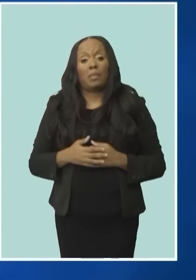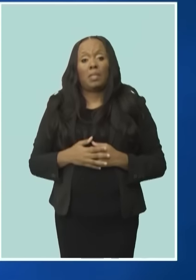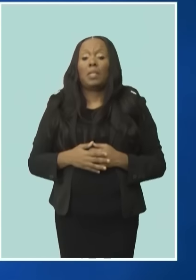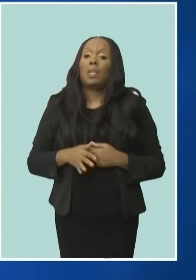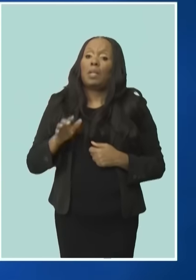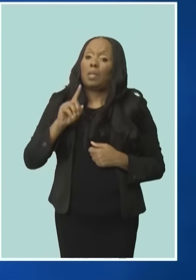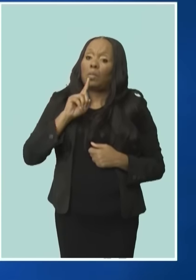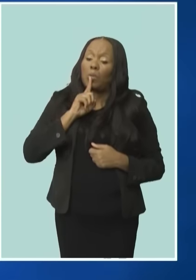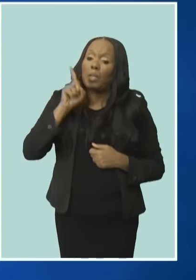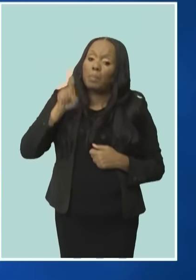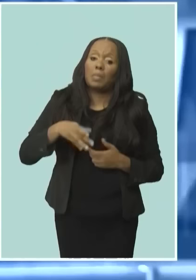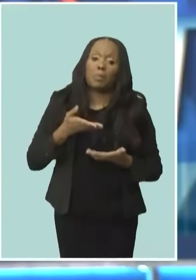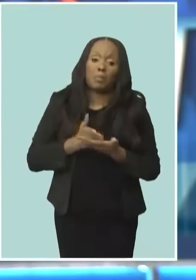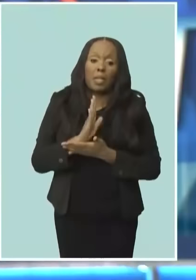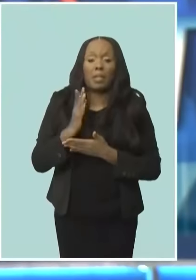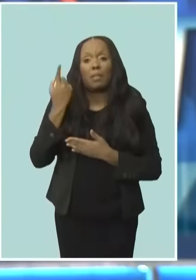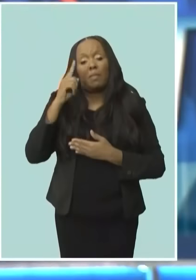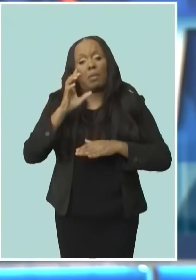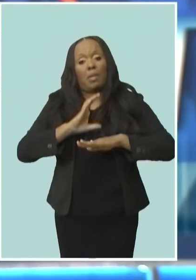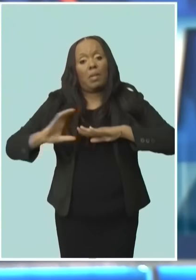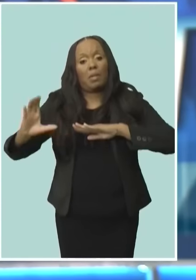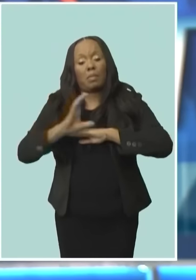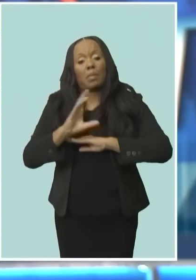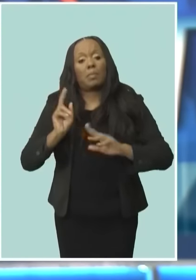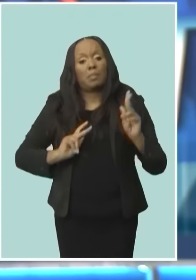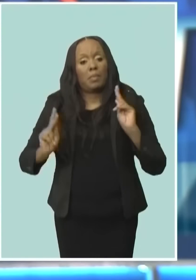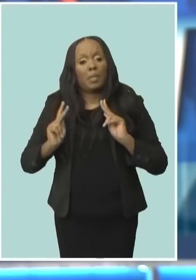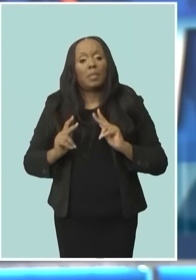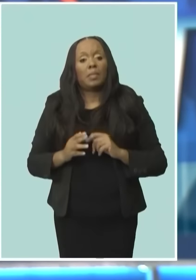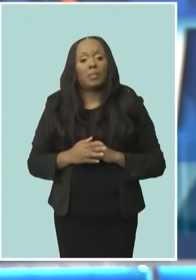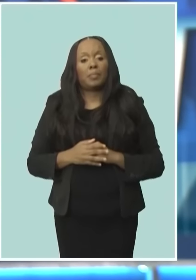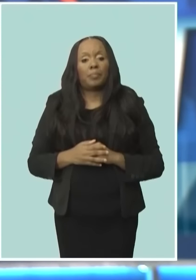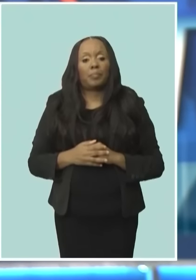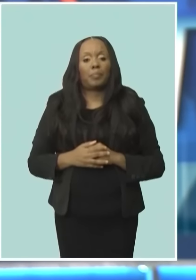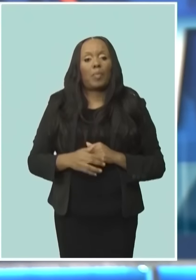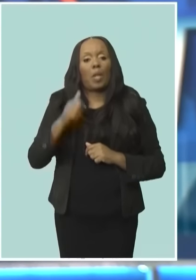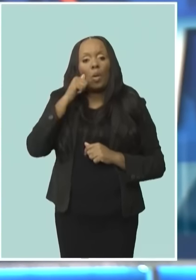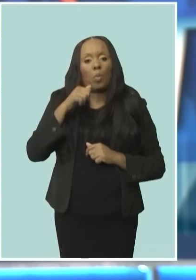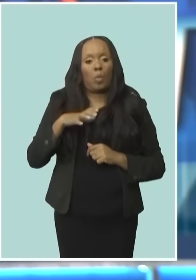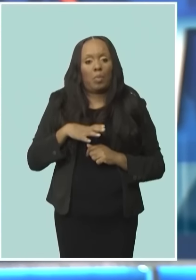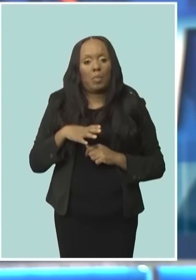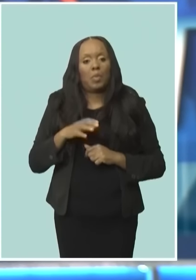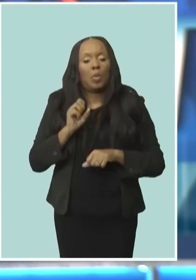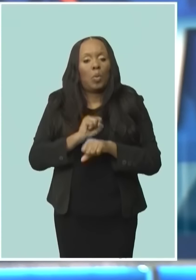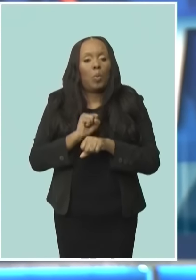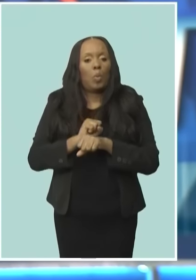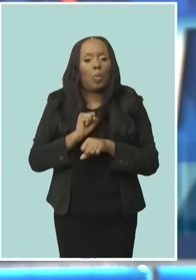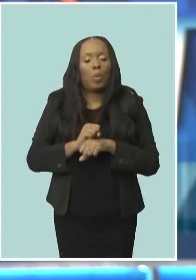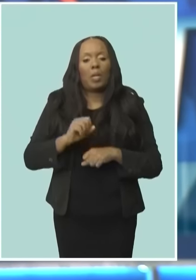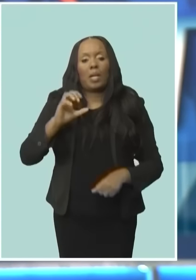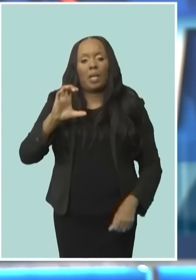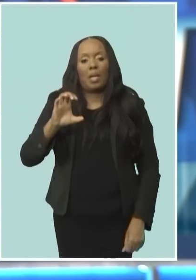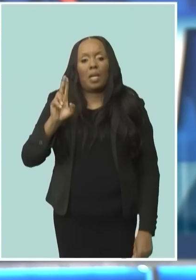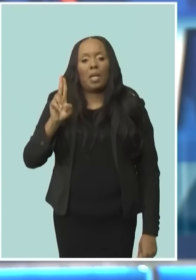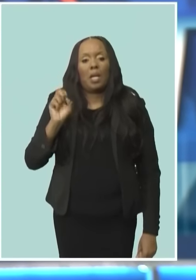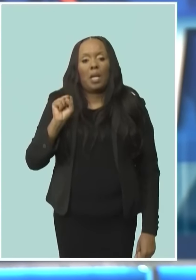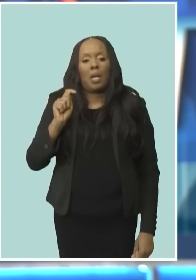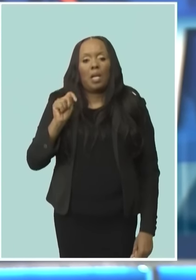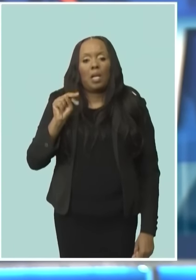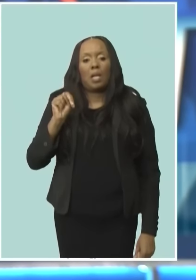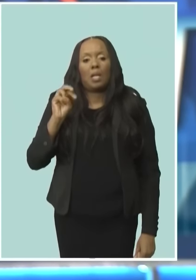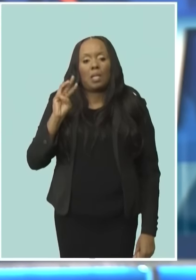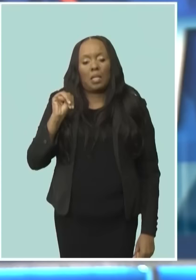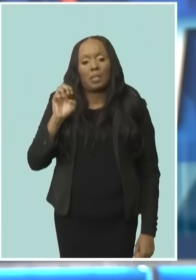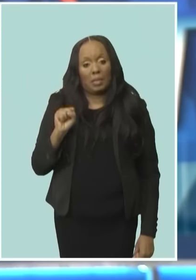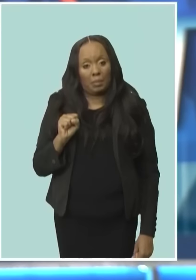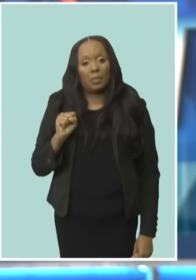our Caribbean people. A customs officer has been granted bail after appearing in the District F Magistrates